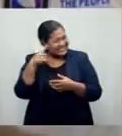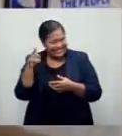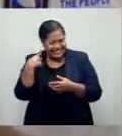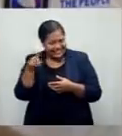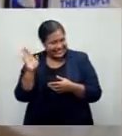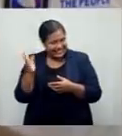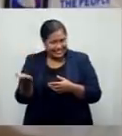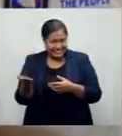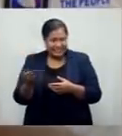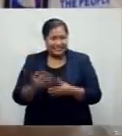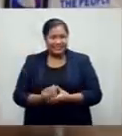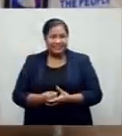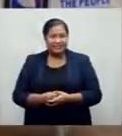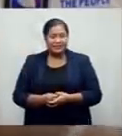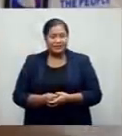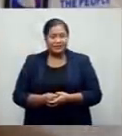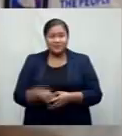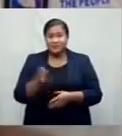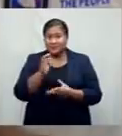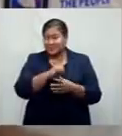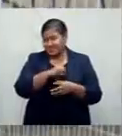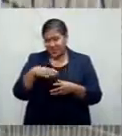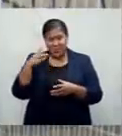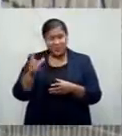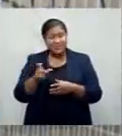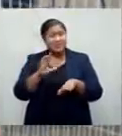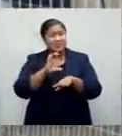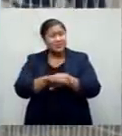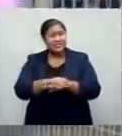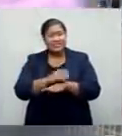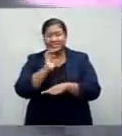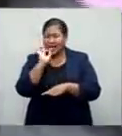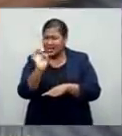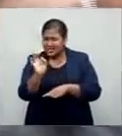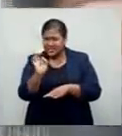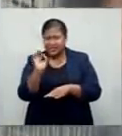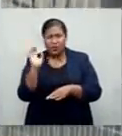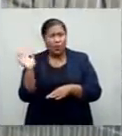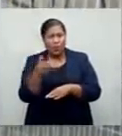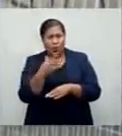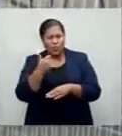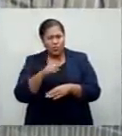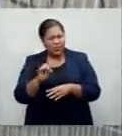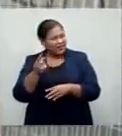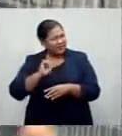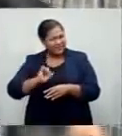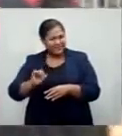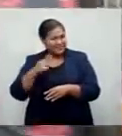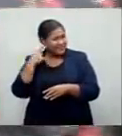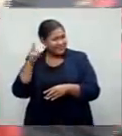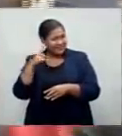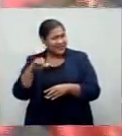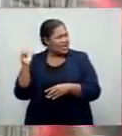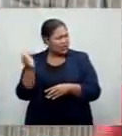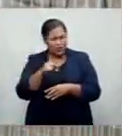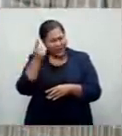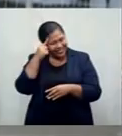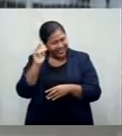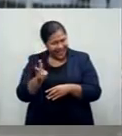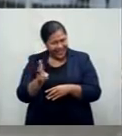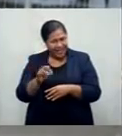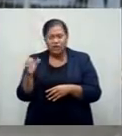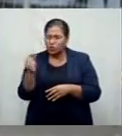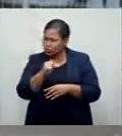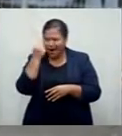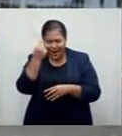that. The Acting Commissioner of Police is urging those who are against the current effort to reconsider their stance and